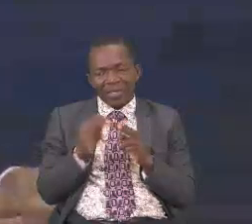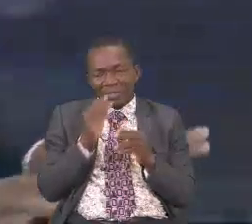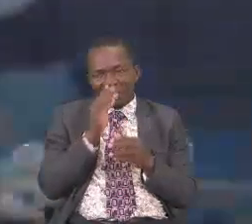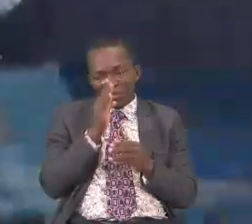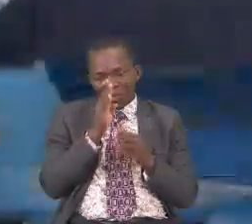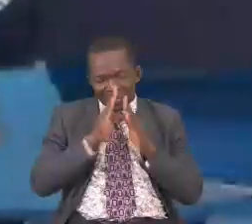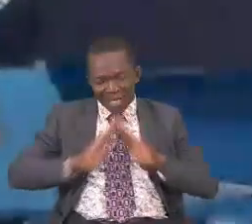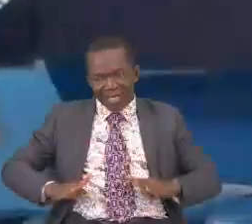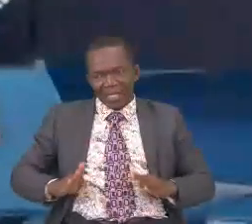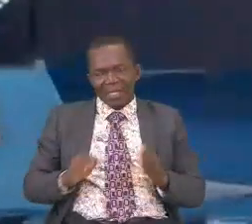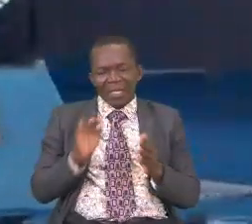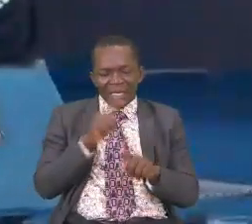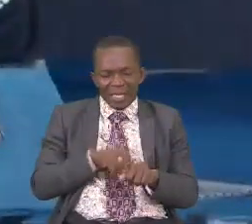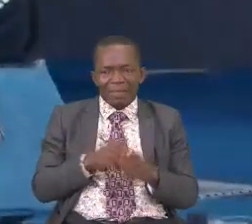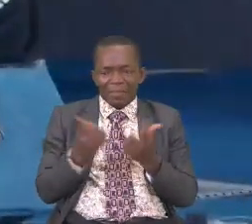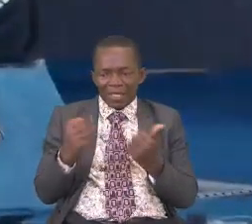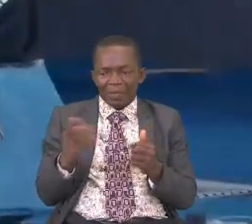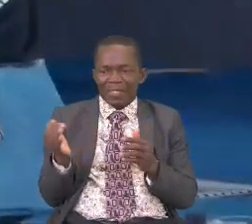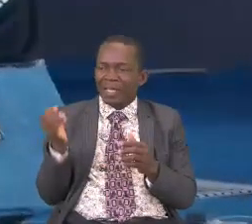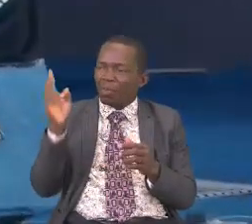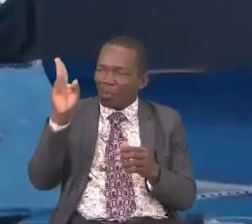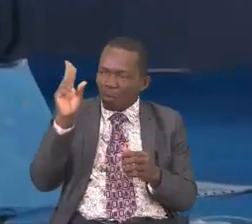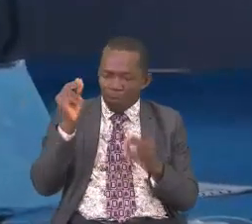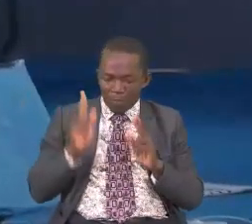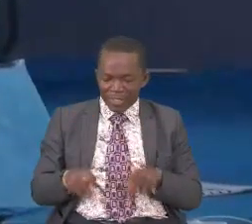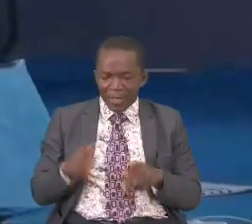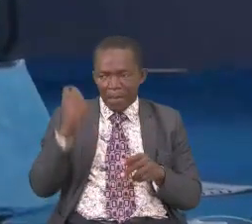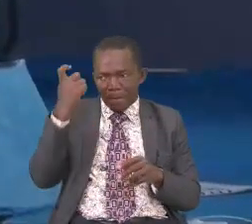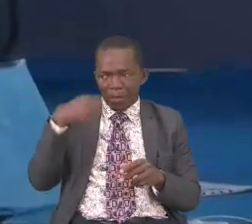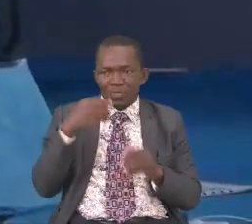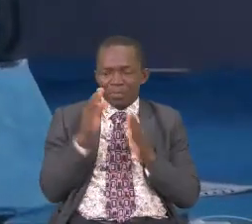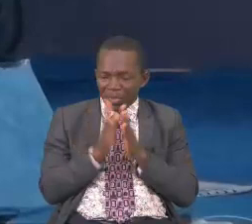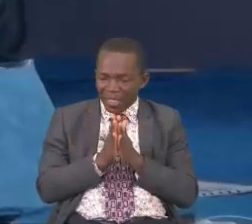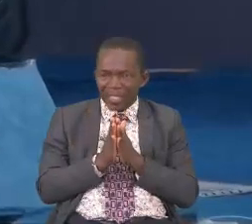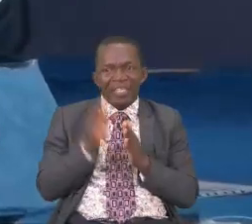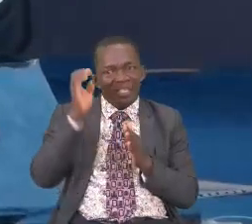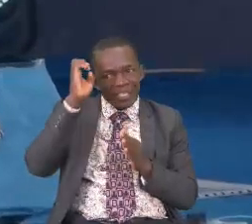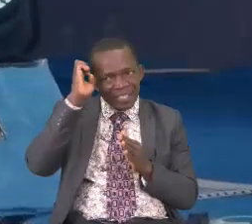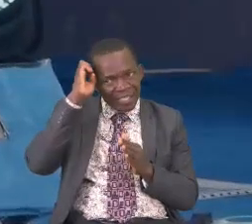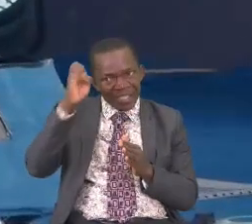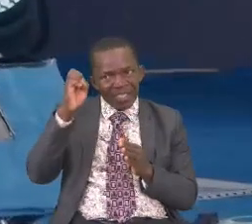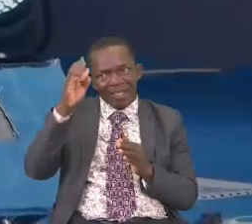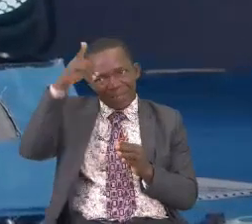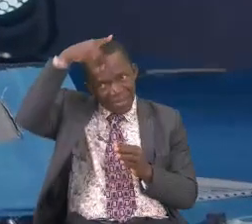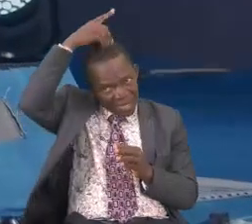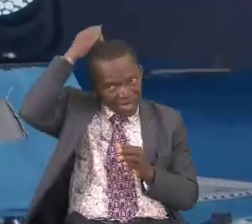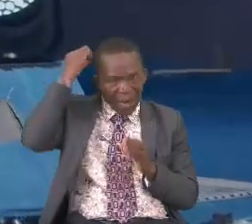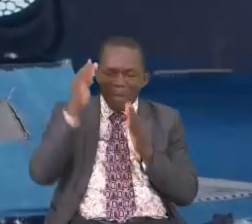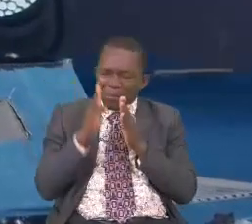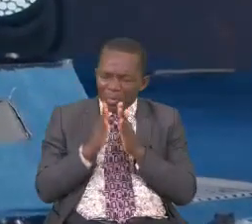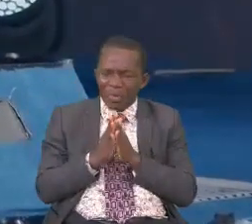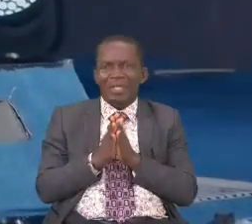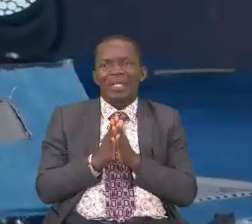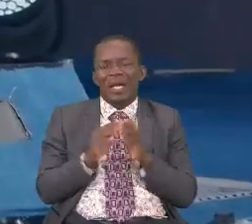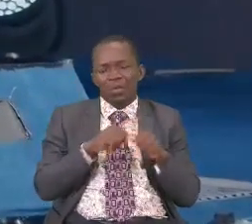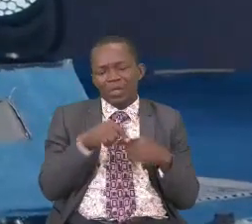all this time but he prayed he prayed it intercure the people in each other he went into his room